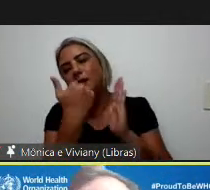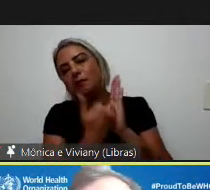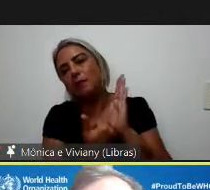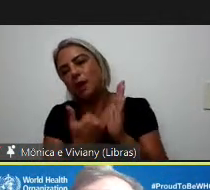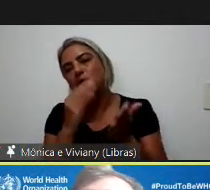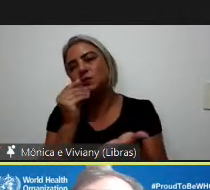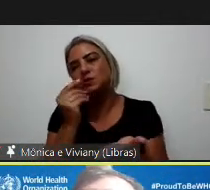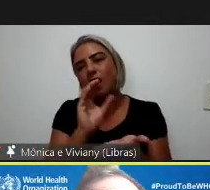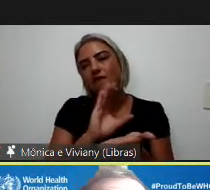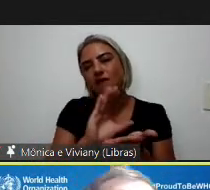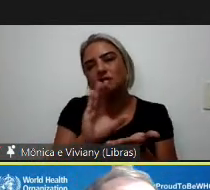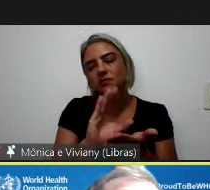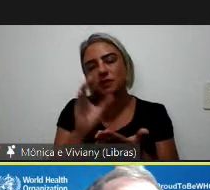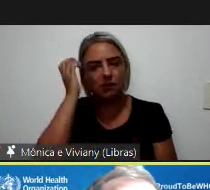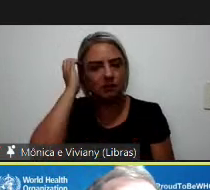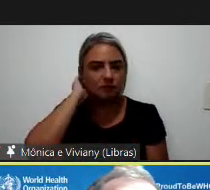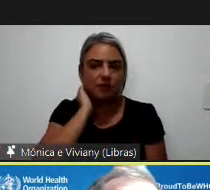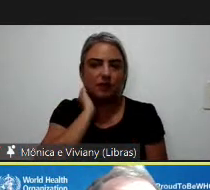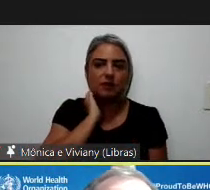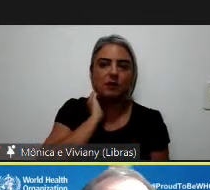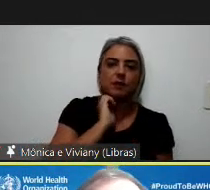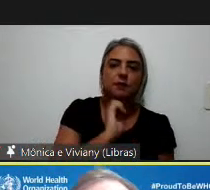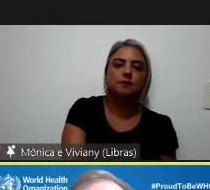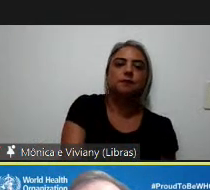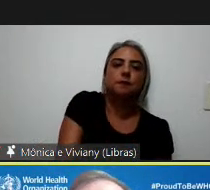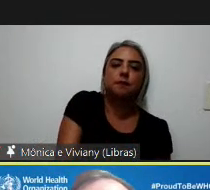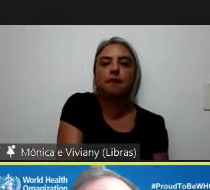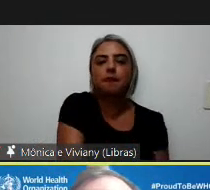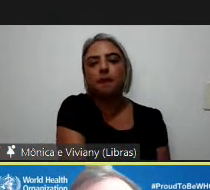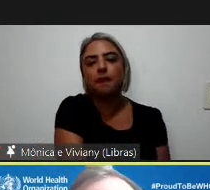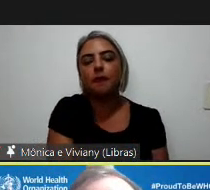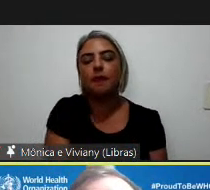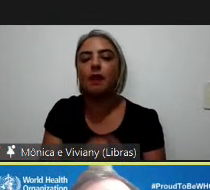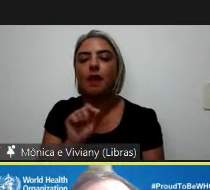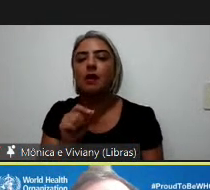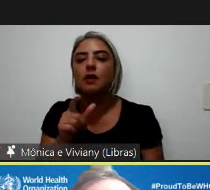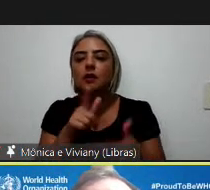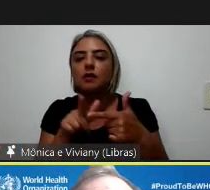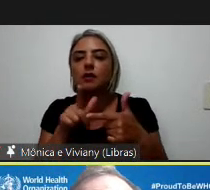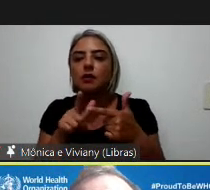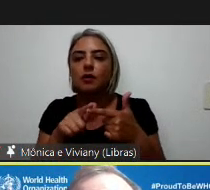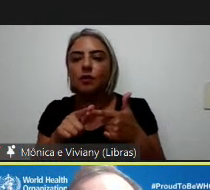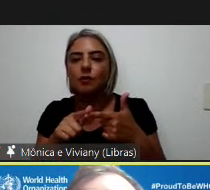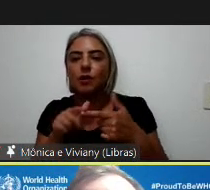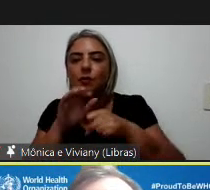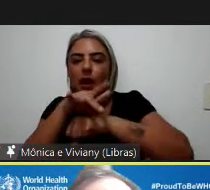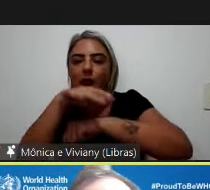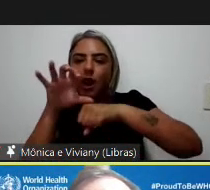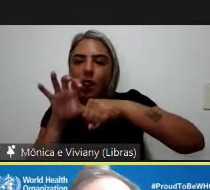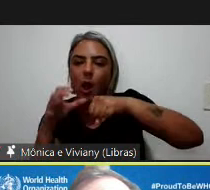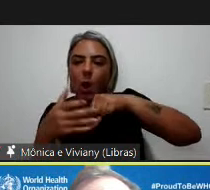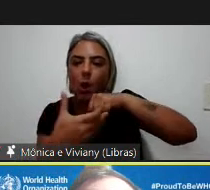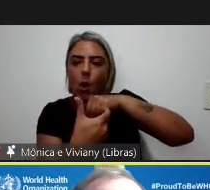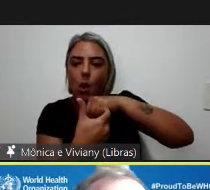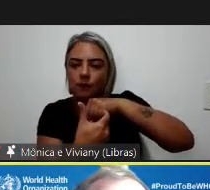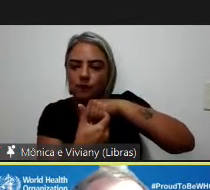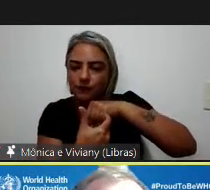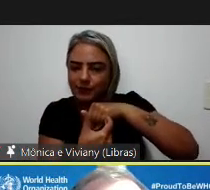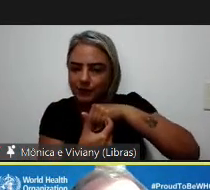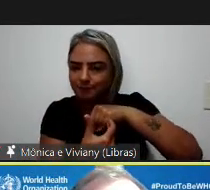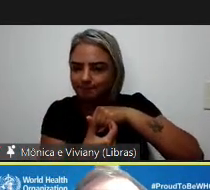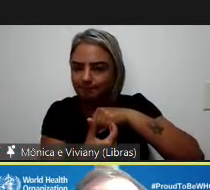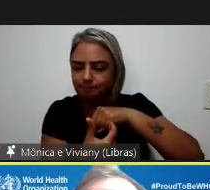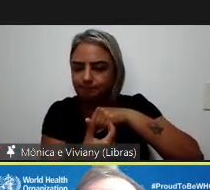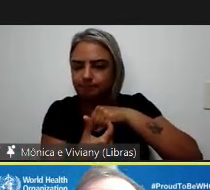On top of this, the COVID crisis. COVID crisis has disrupted the services across the